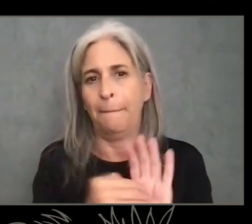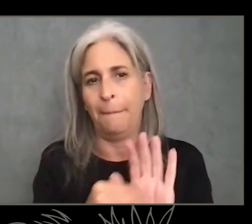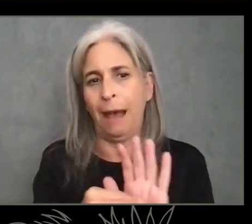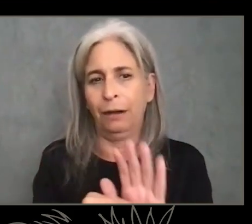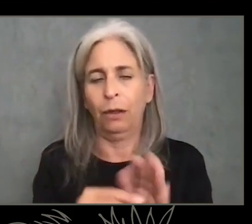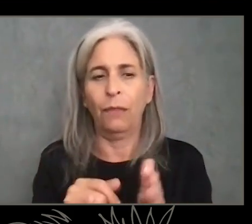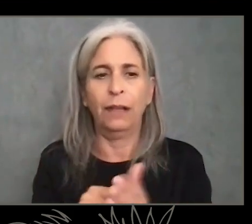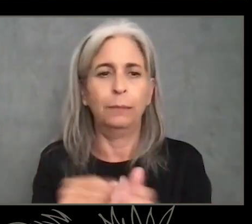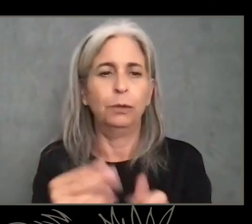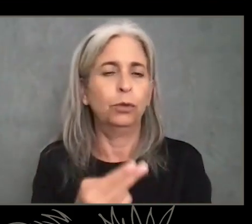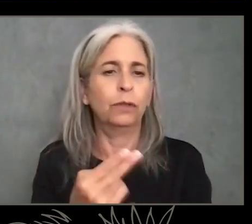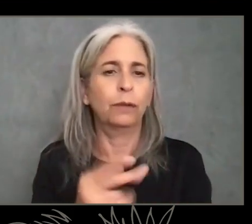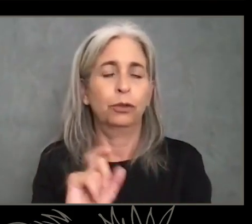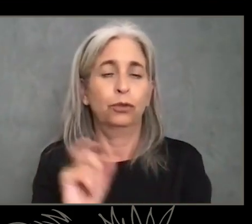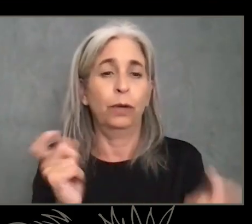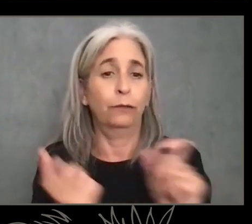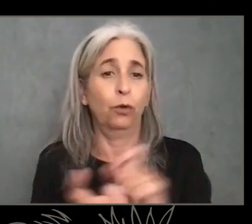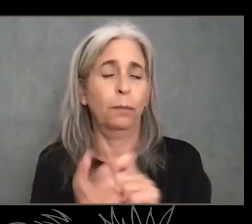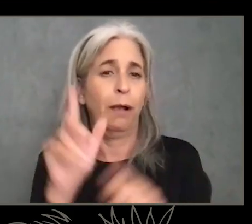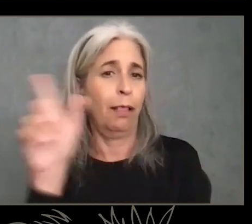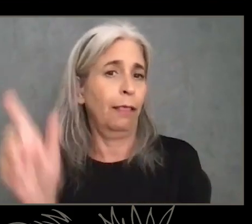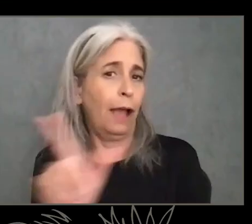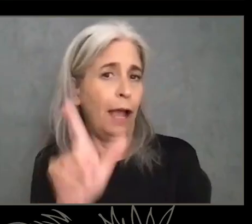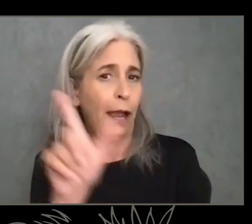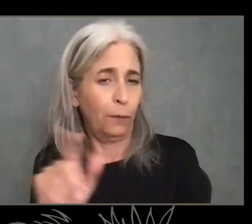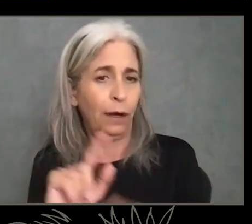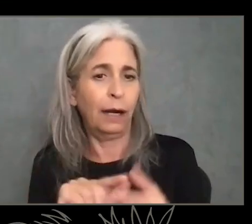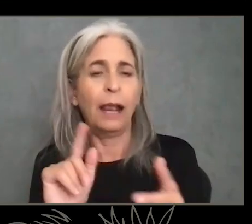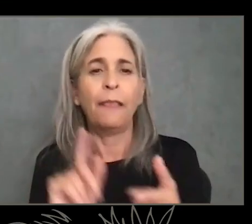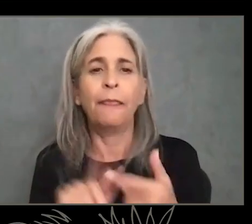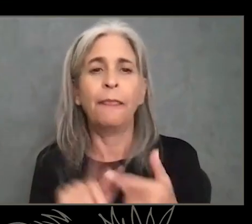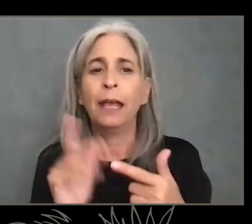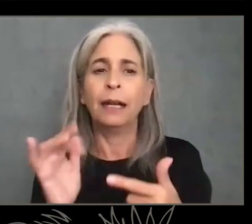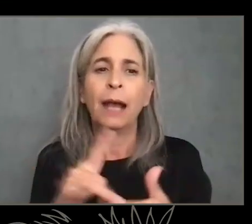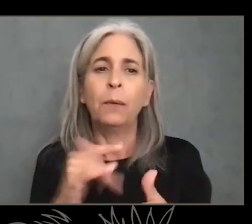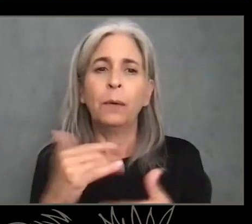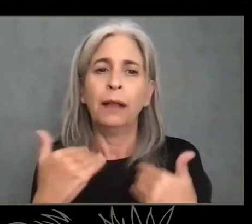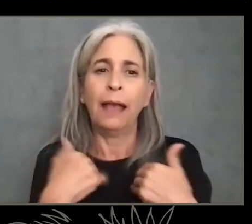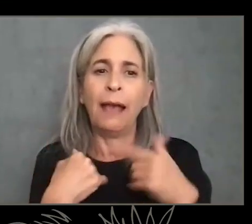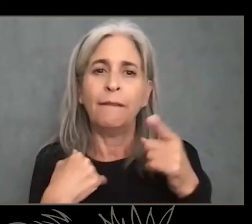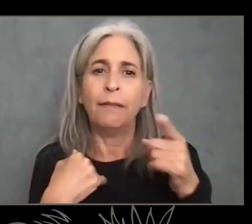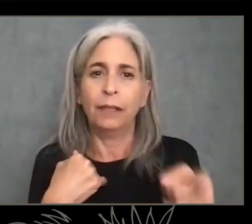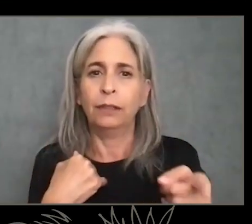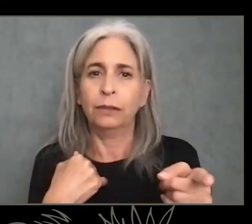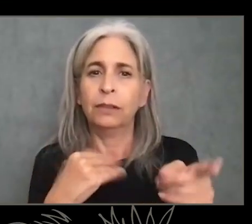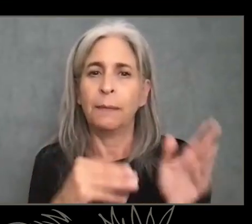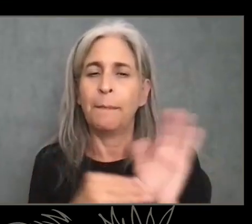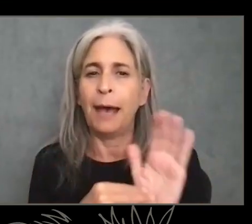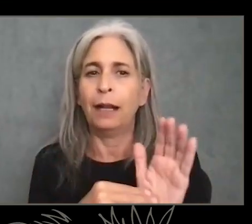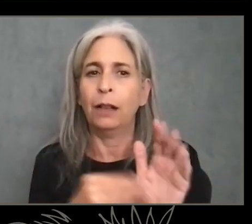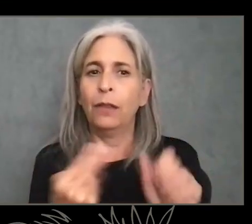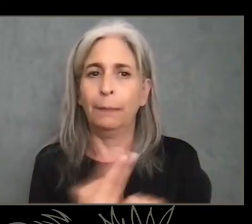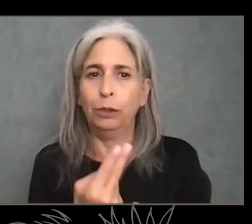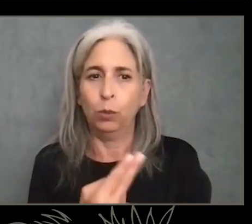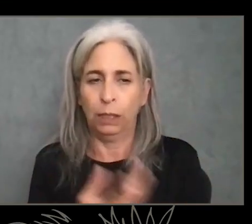from the Transformers library, and I'll just pass in, I'll just have this model. This is the one that I'm using.